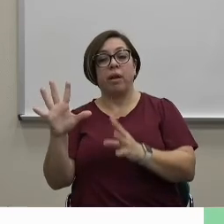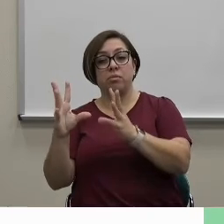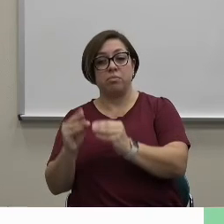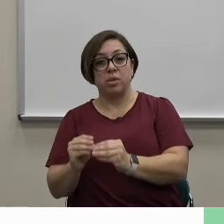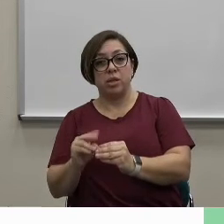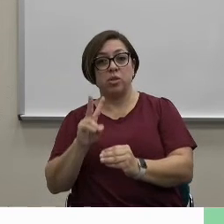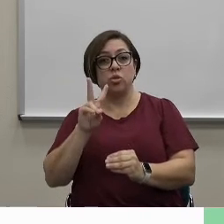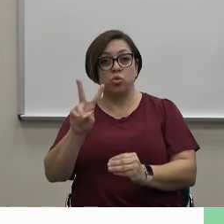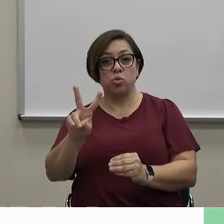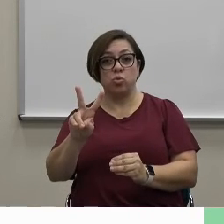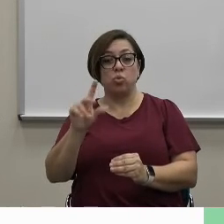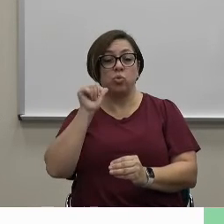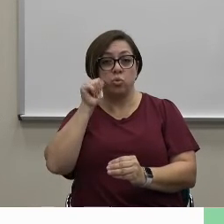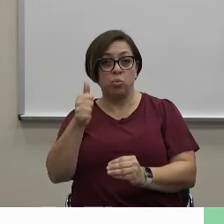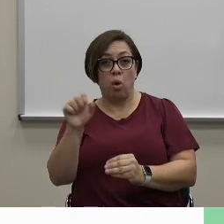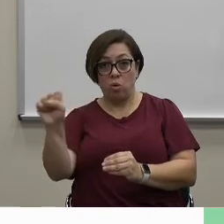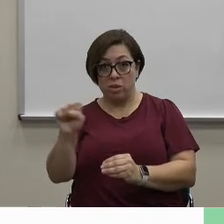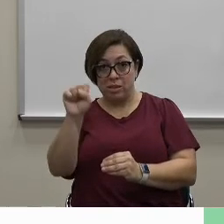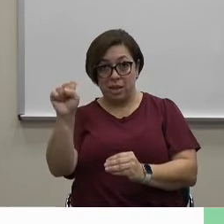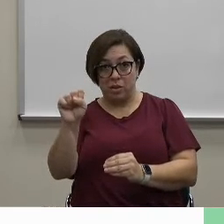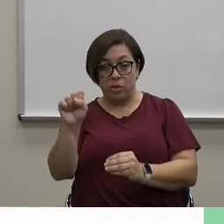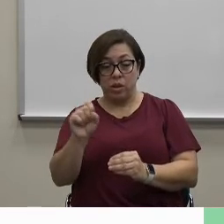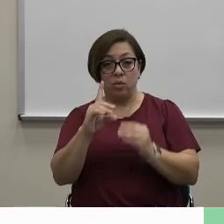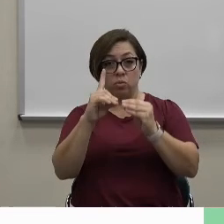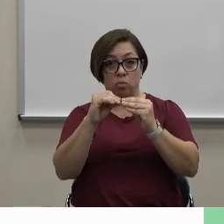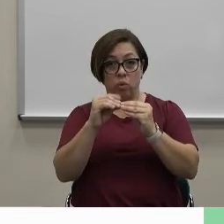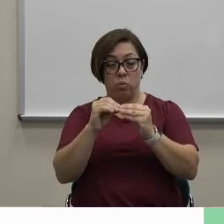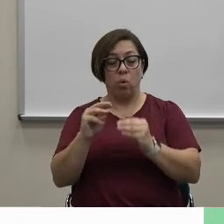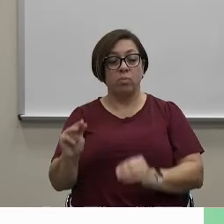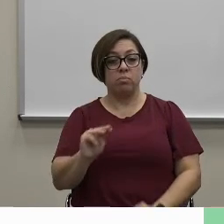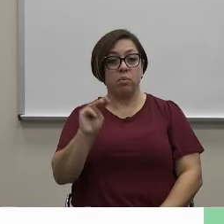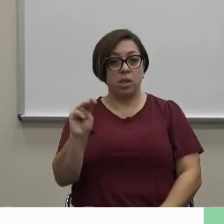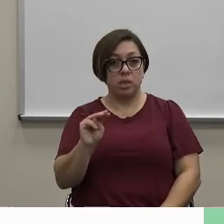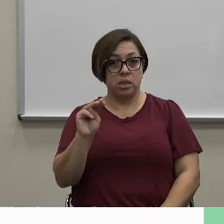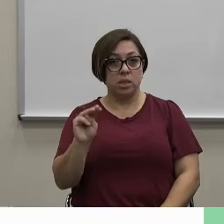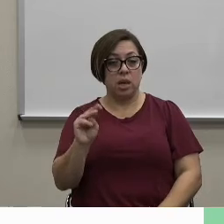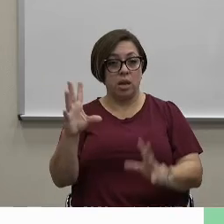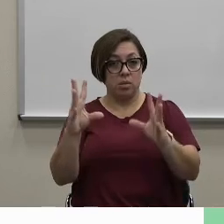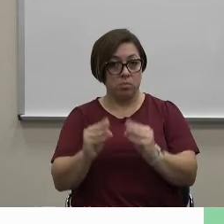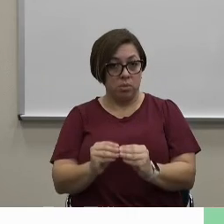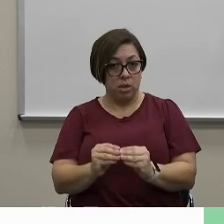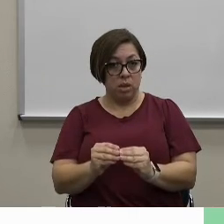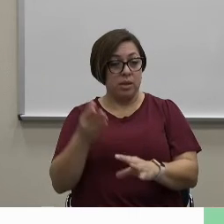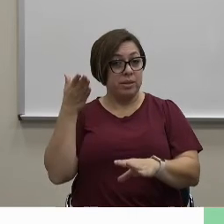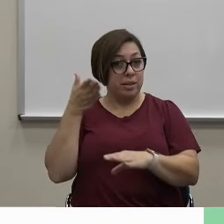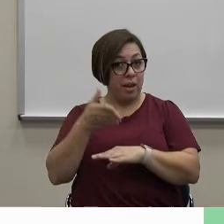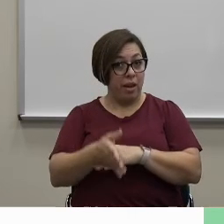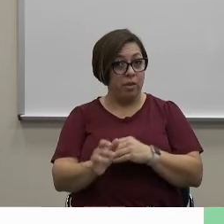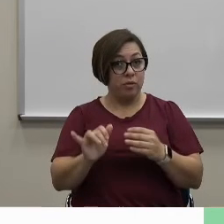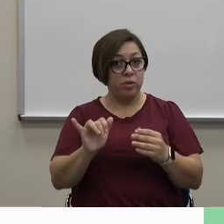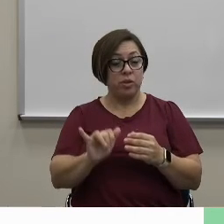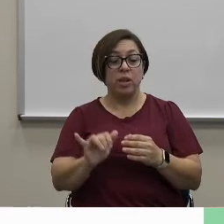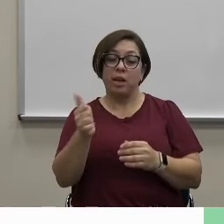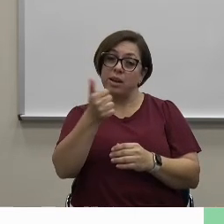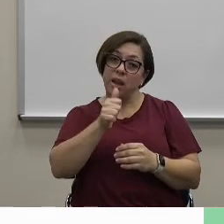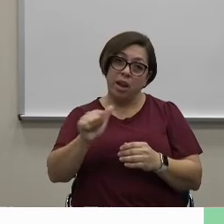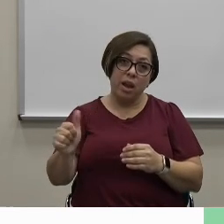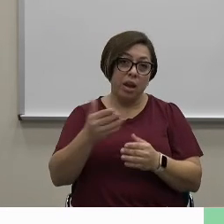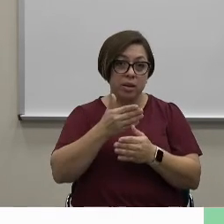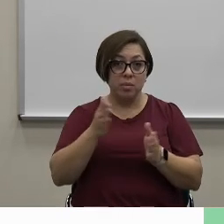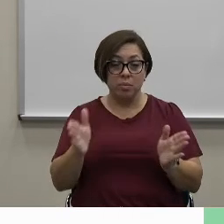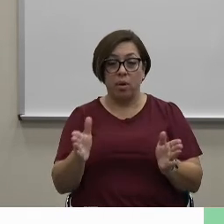tomorrow, Saturday, and then 1 more on Monday. After that, the committee will take any public input that it